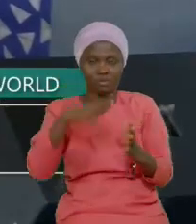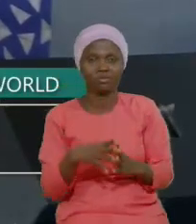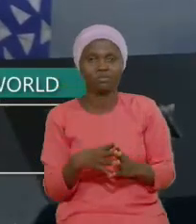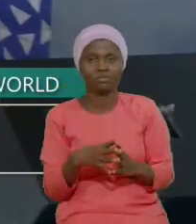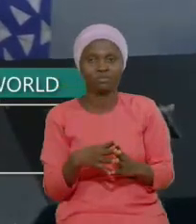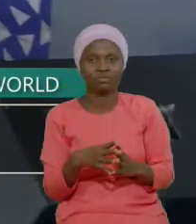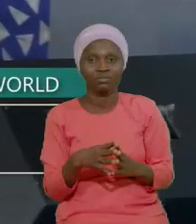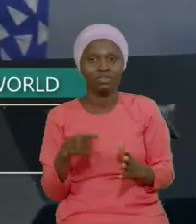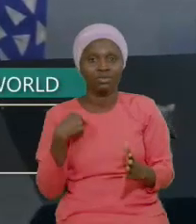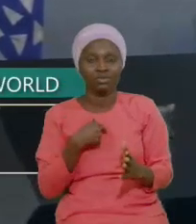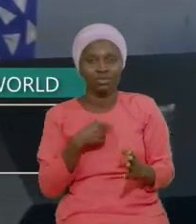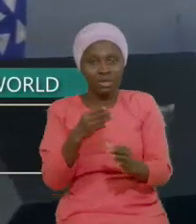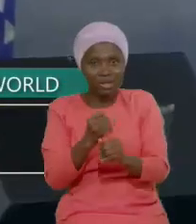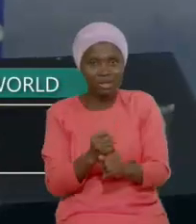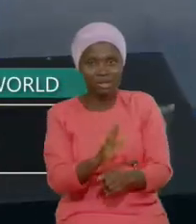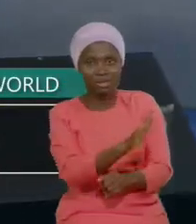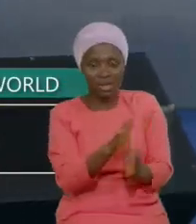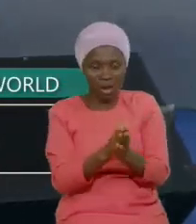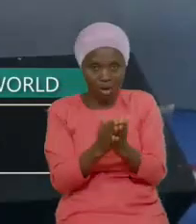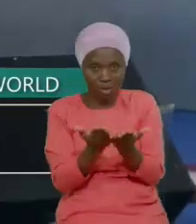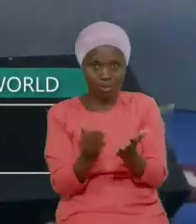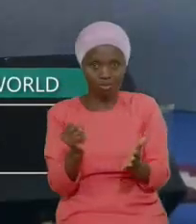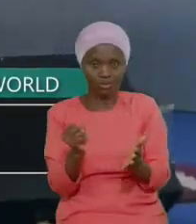We get their books, then the library.